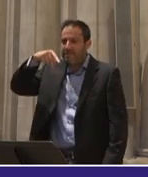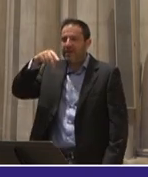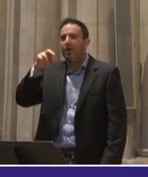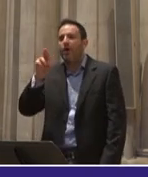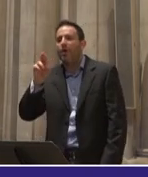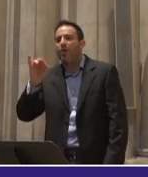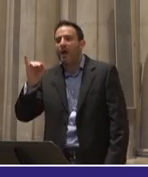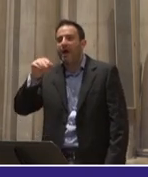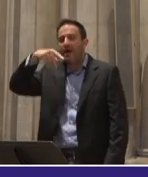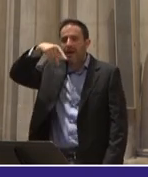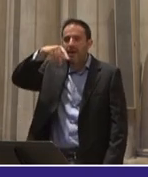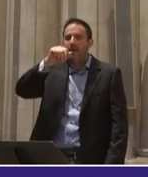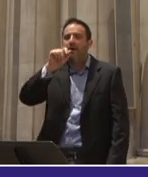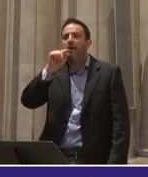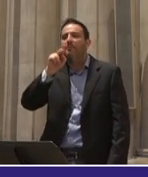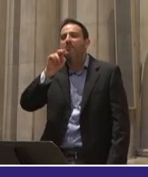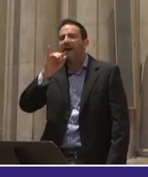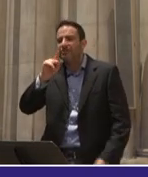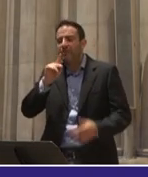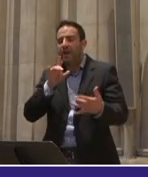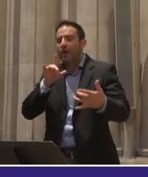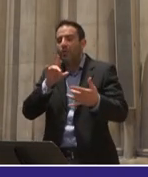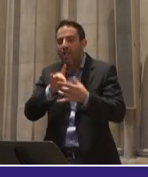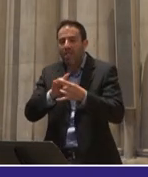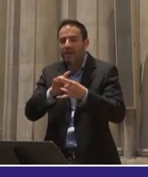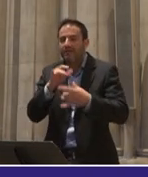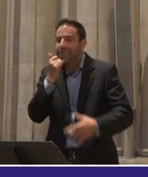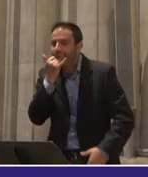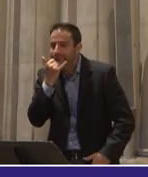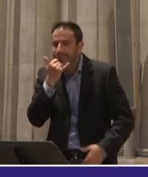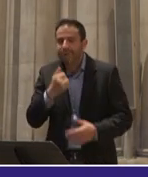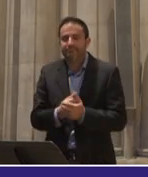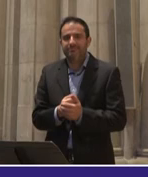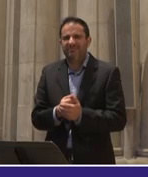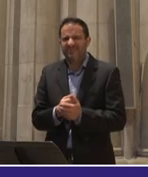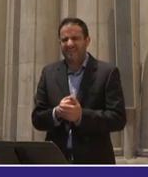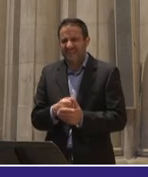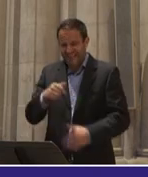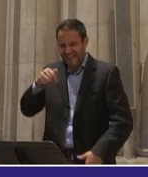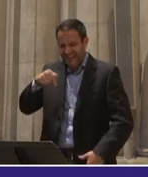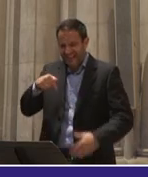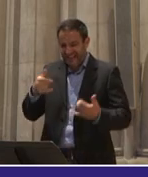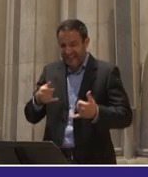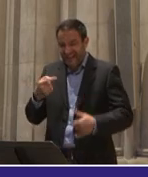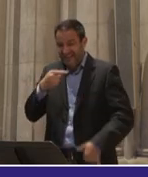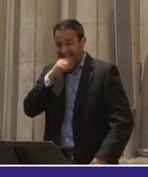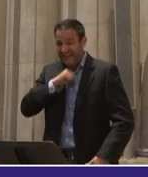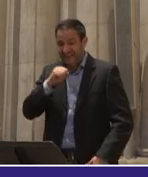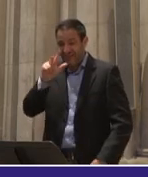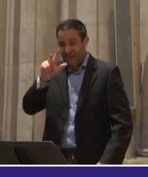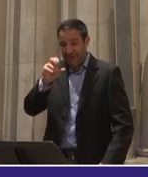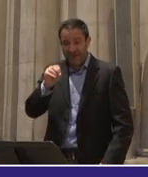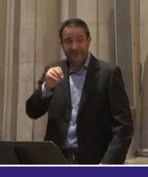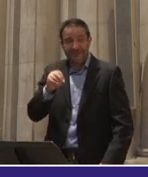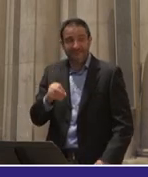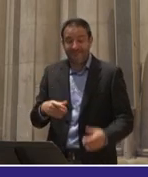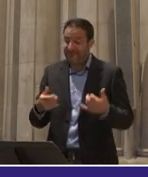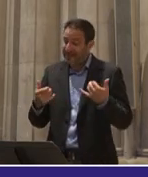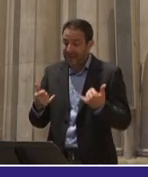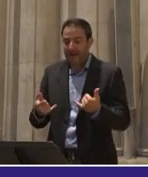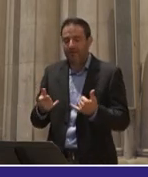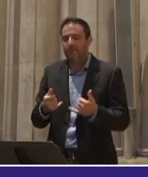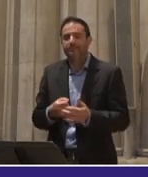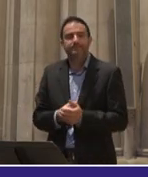PRIs, Patrick-related incidents, which to this day, and the man is 30, to this day,